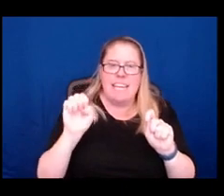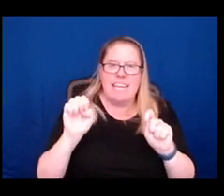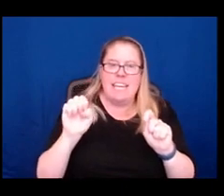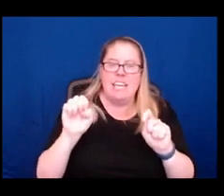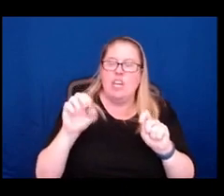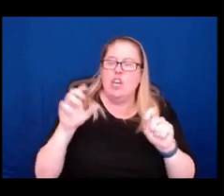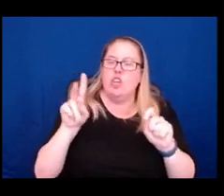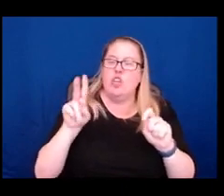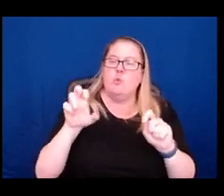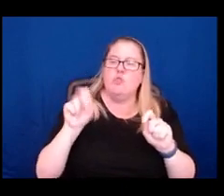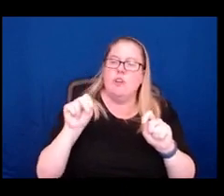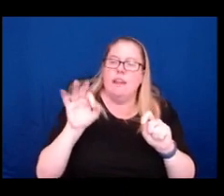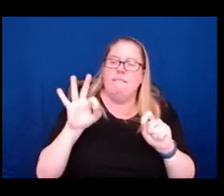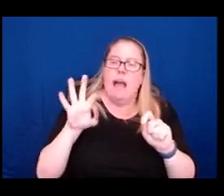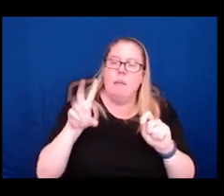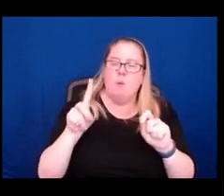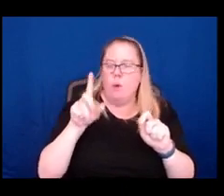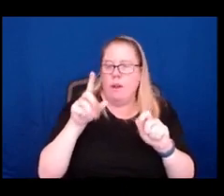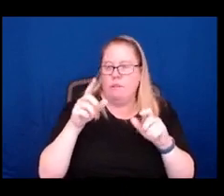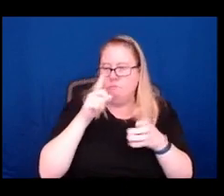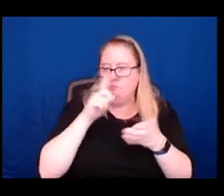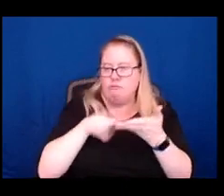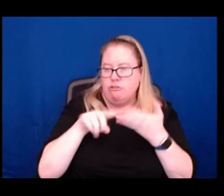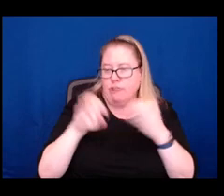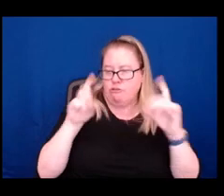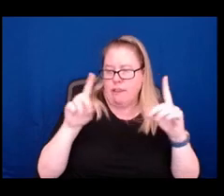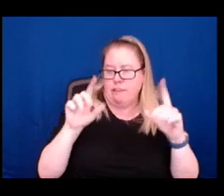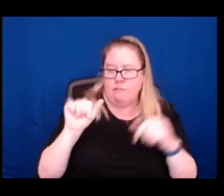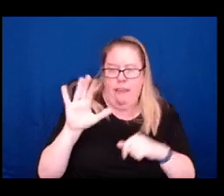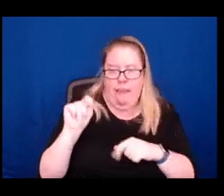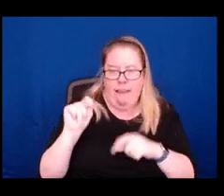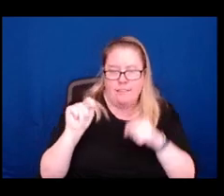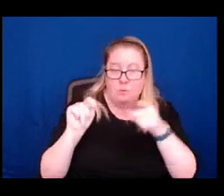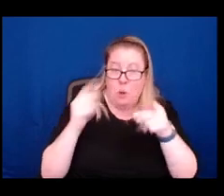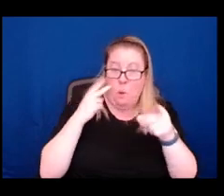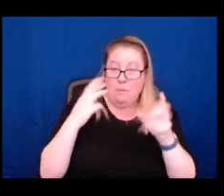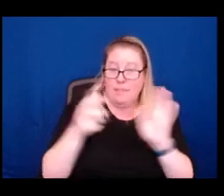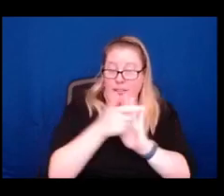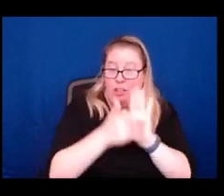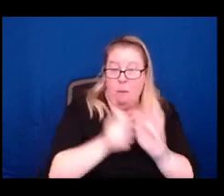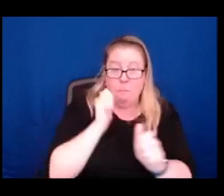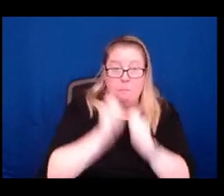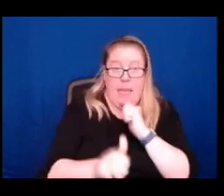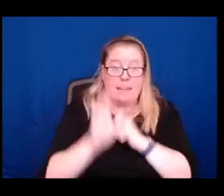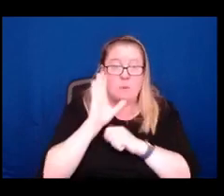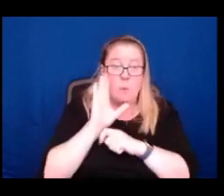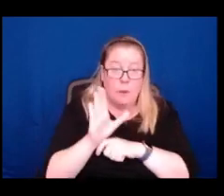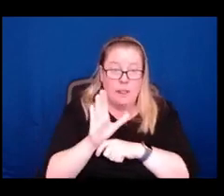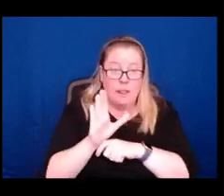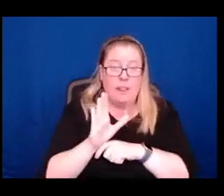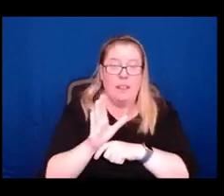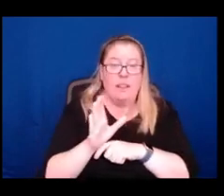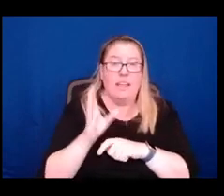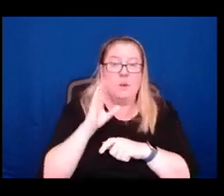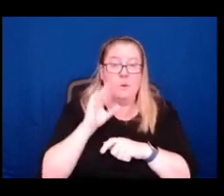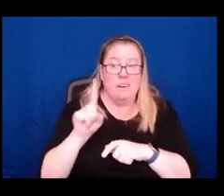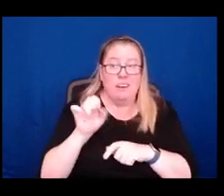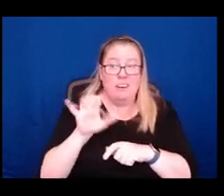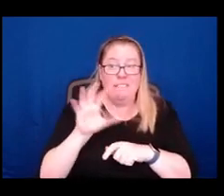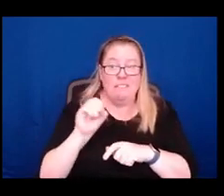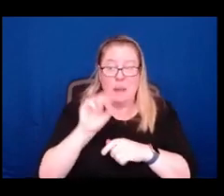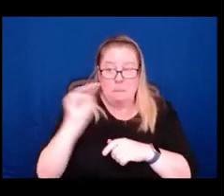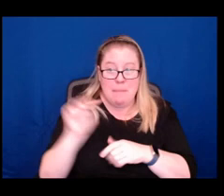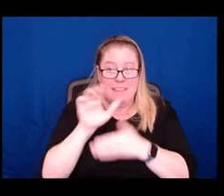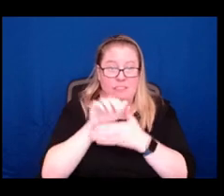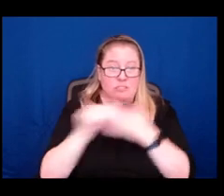Uterine Fibroid Research and Education Act. We're hoping that that is legislation that will get passed, which will pump ultimately